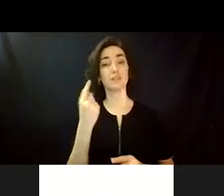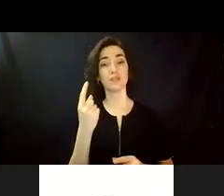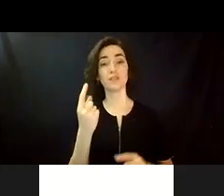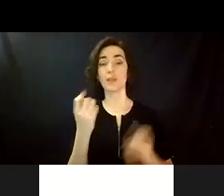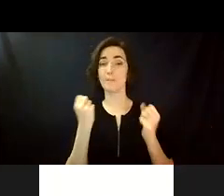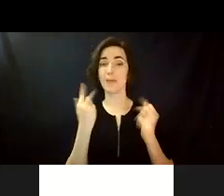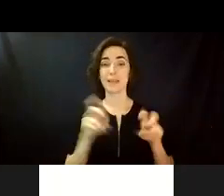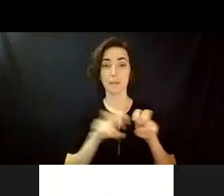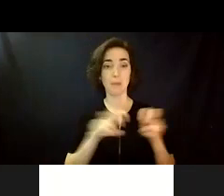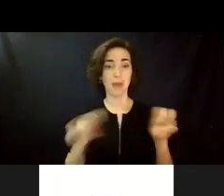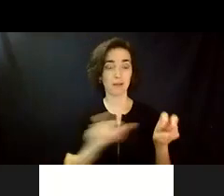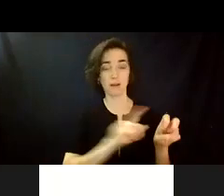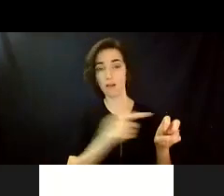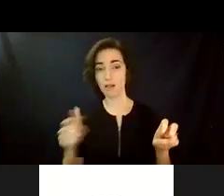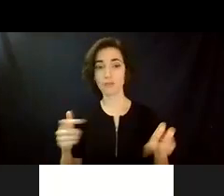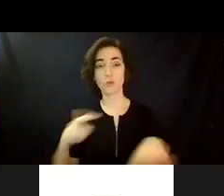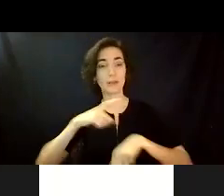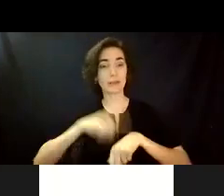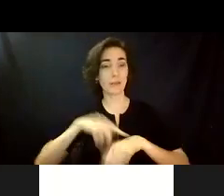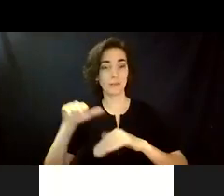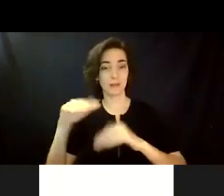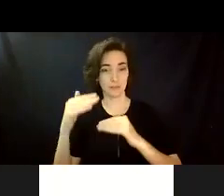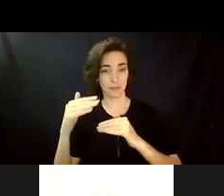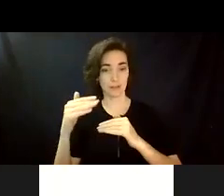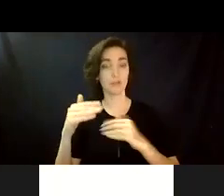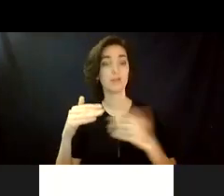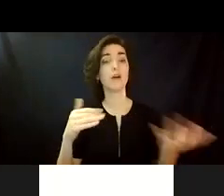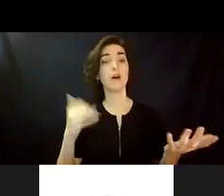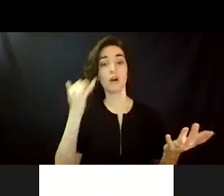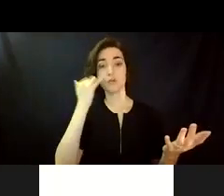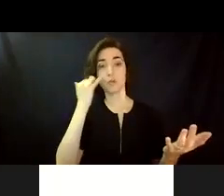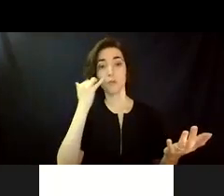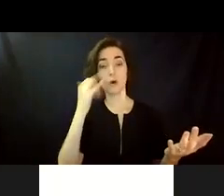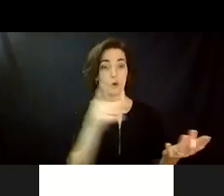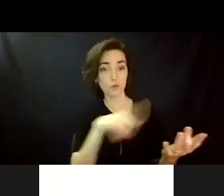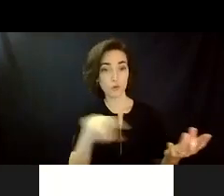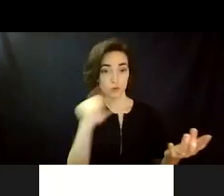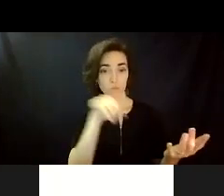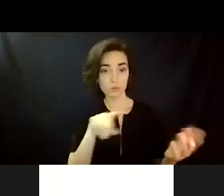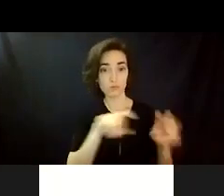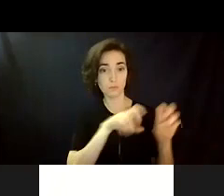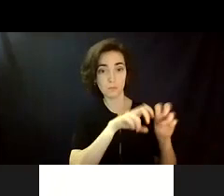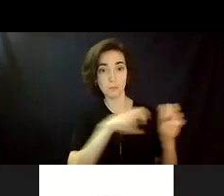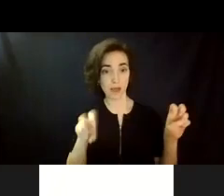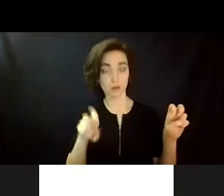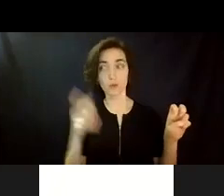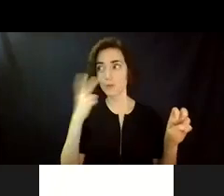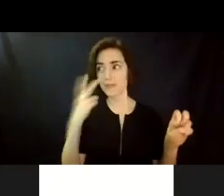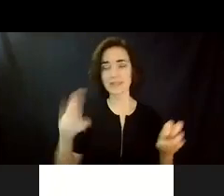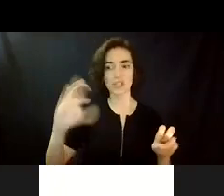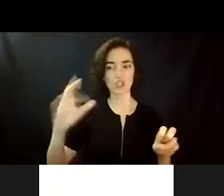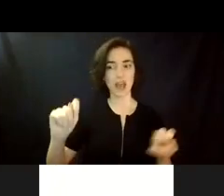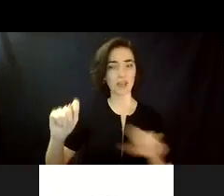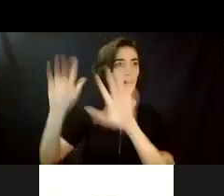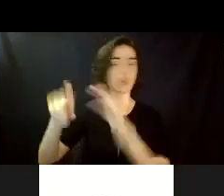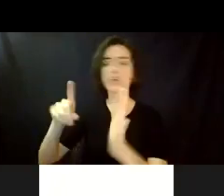on time, if any of the panelists see questions in the chat, if they're available to check the chat out every now